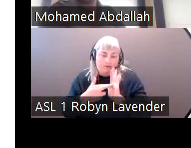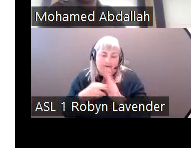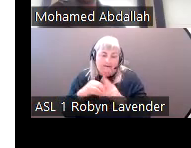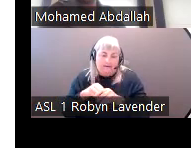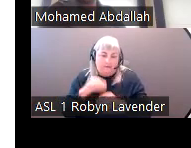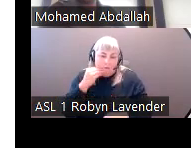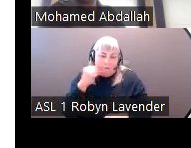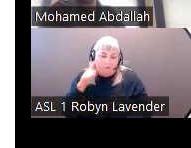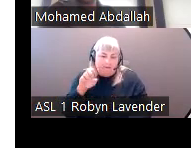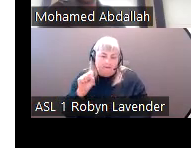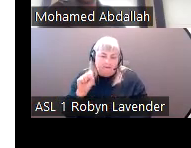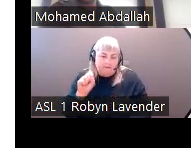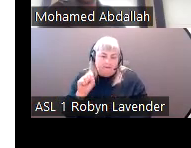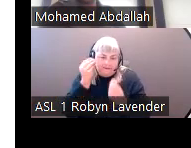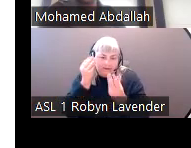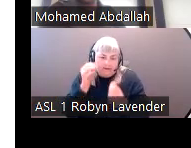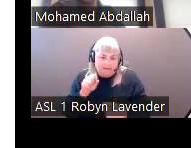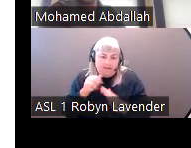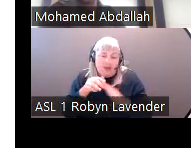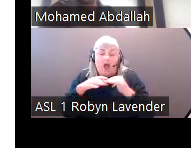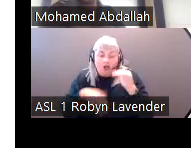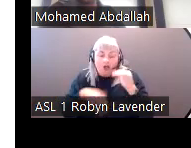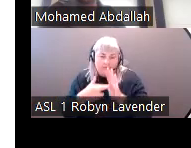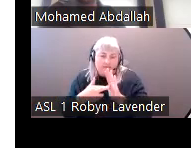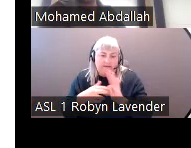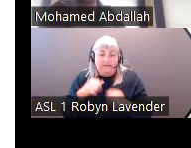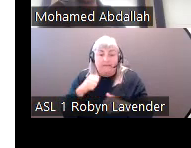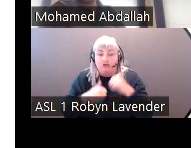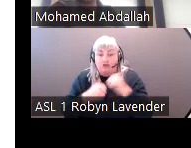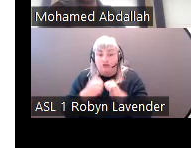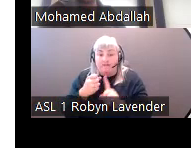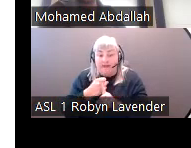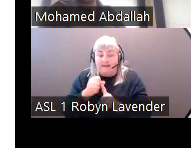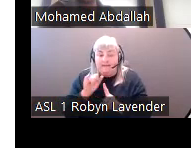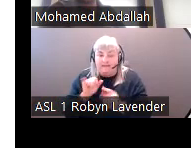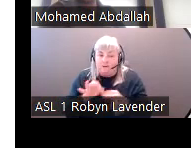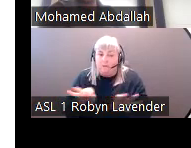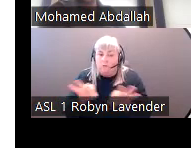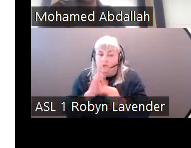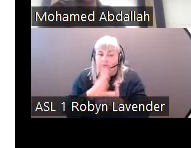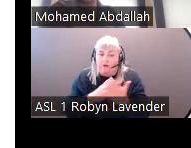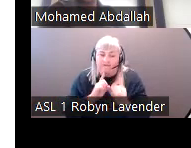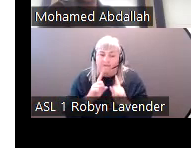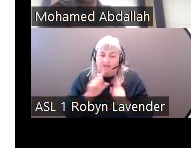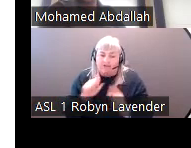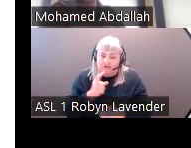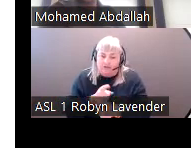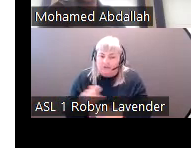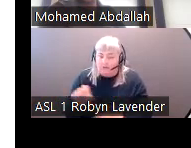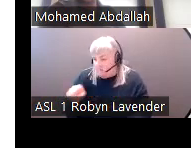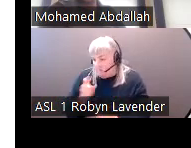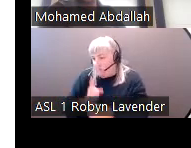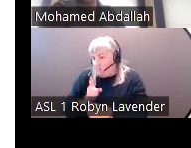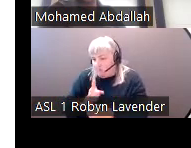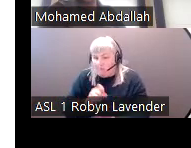homelessness data that we see. The structural violence is an important part of the conversation, isn't it? Yeah. It is.